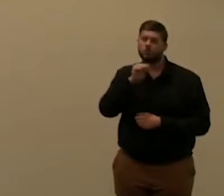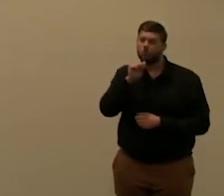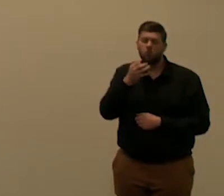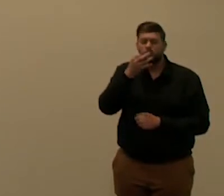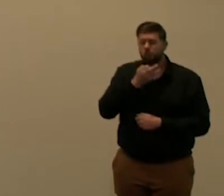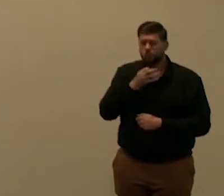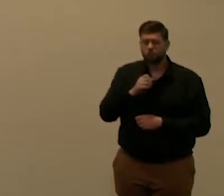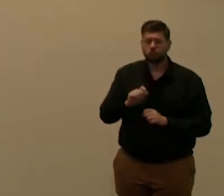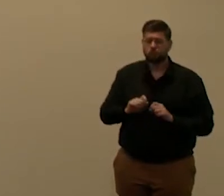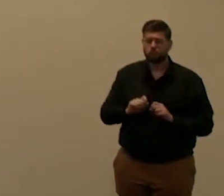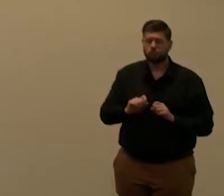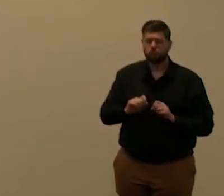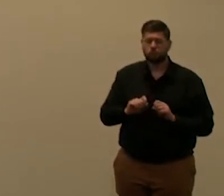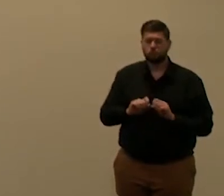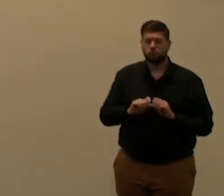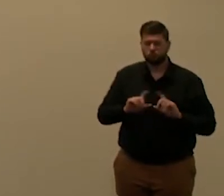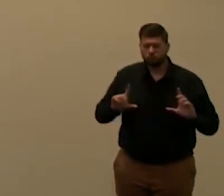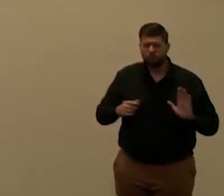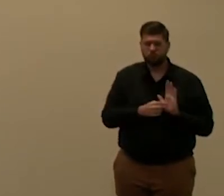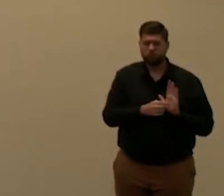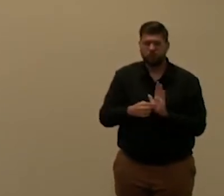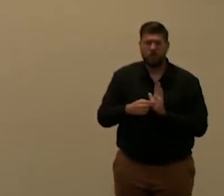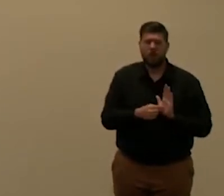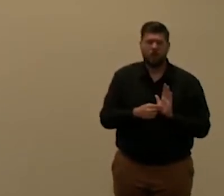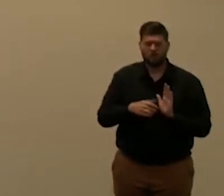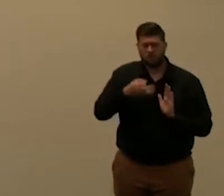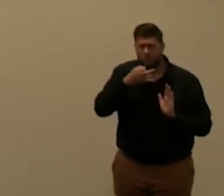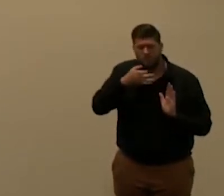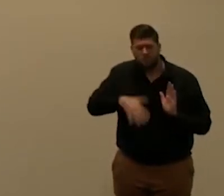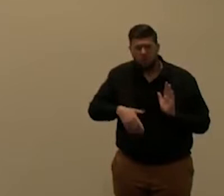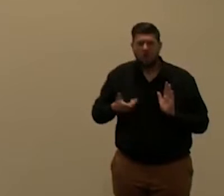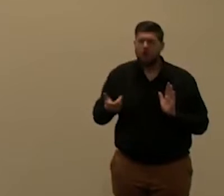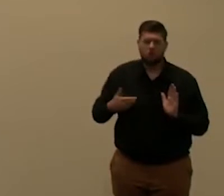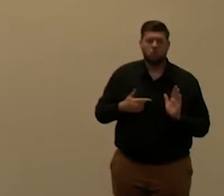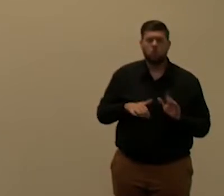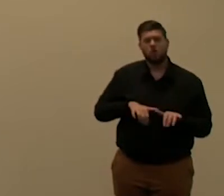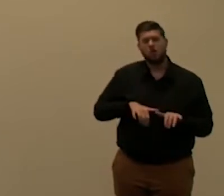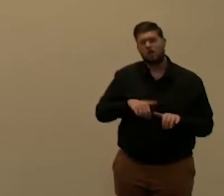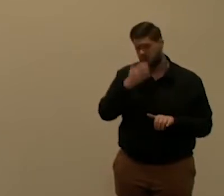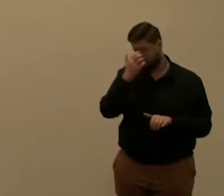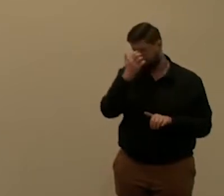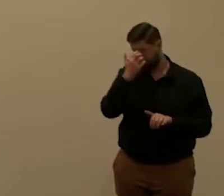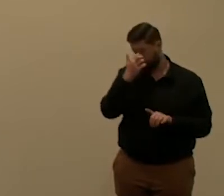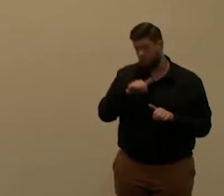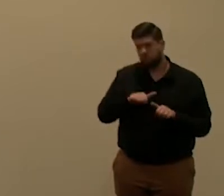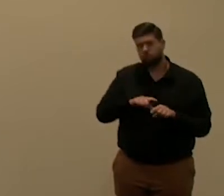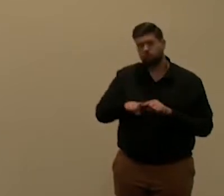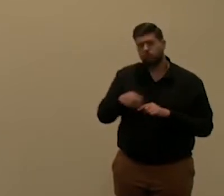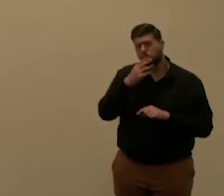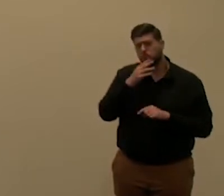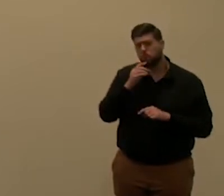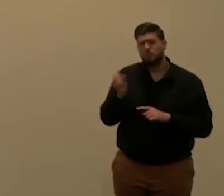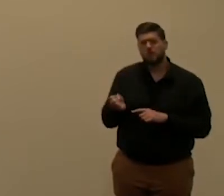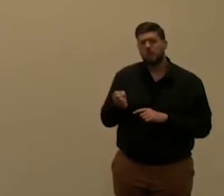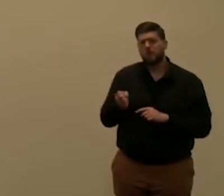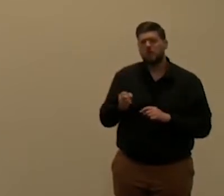you're sharing your screen, that actually means that every pixel on your screen is being transmitted to everyone. And if you have a